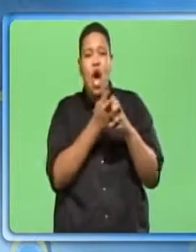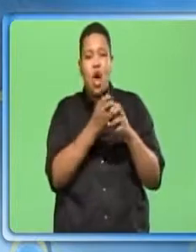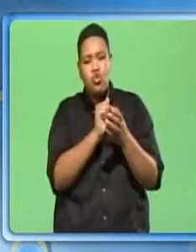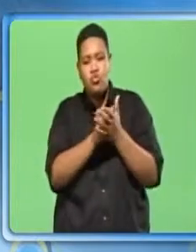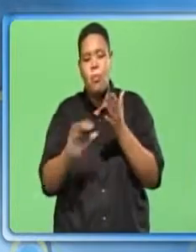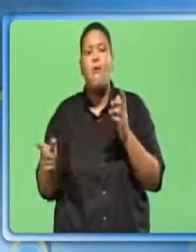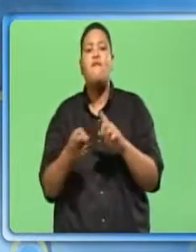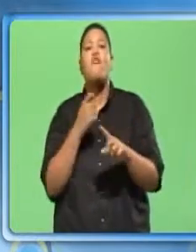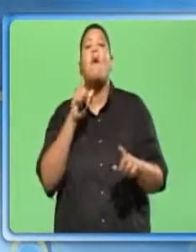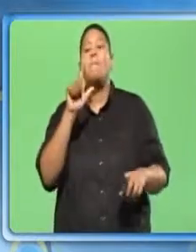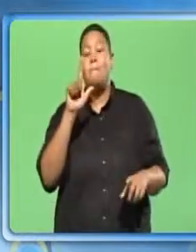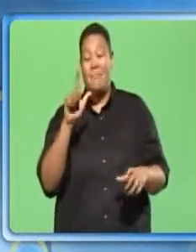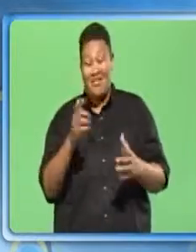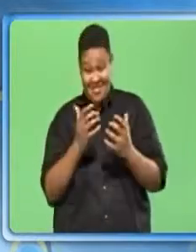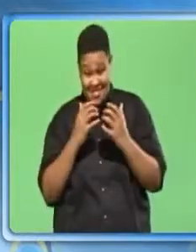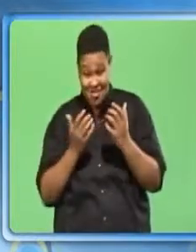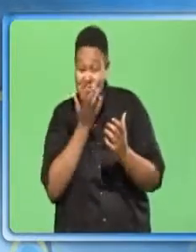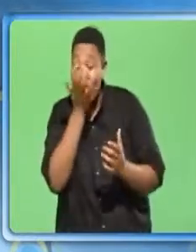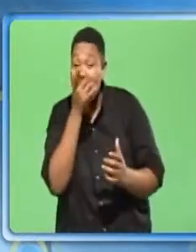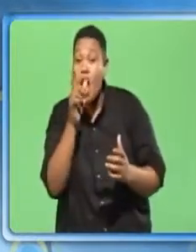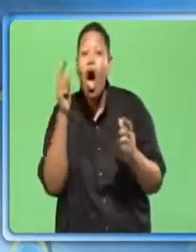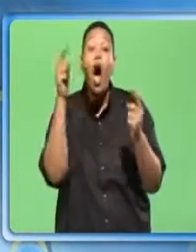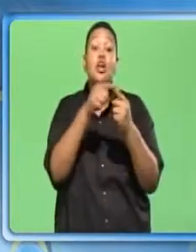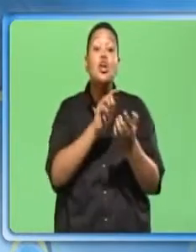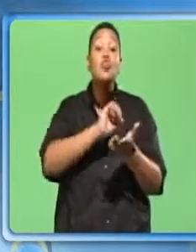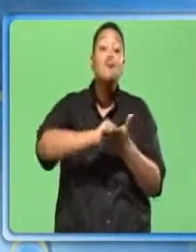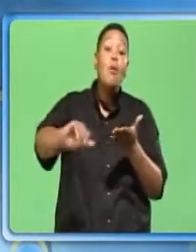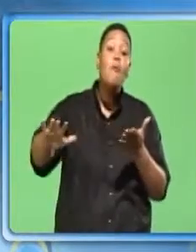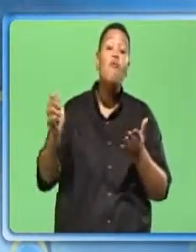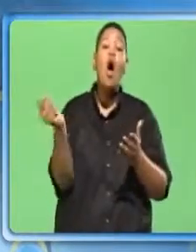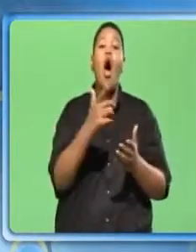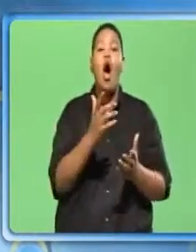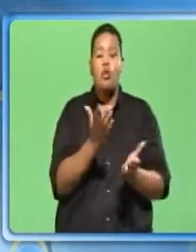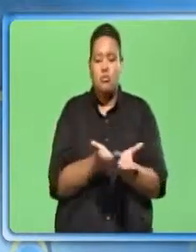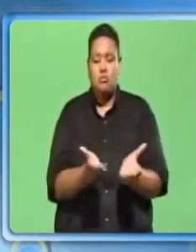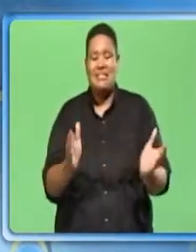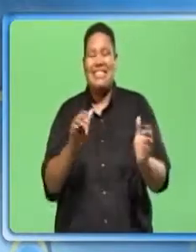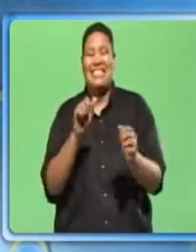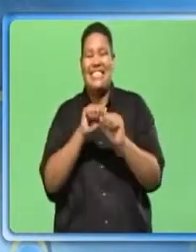lawn unless the entire rooting system is removed during weeding.